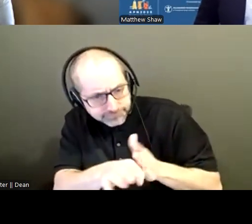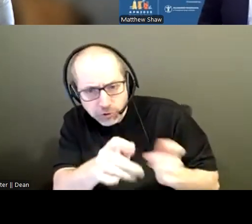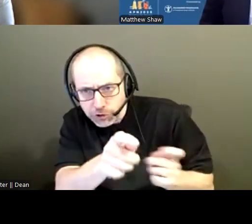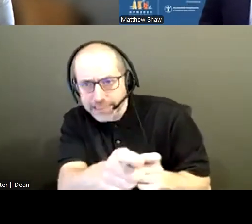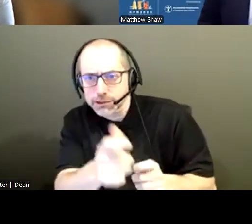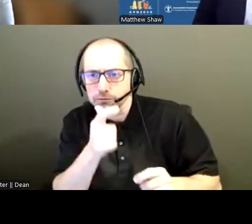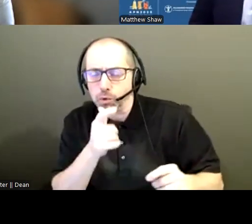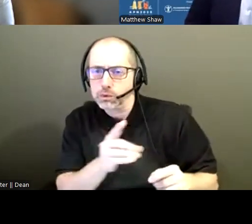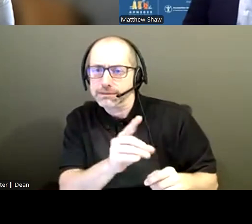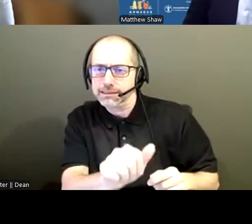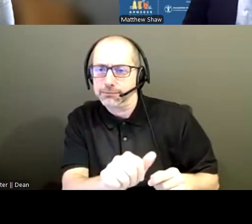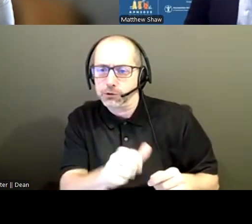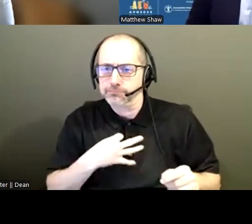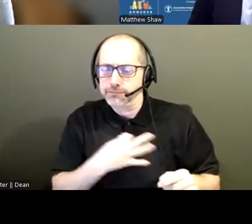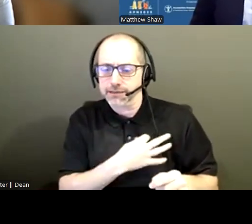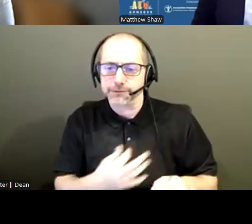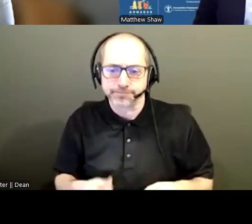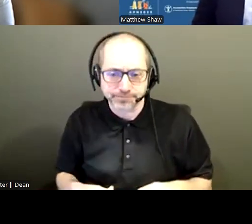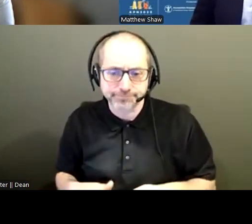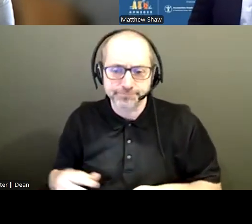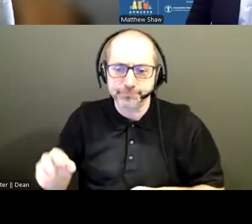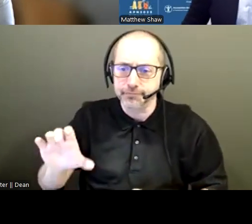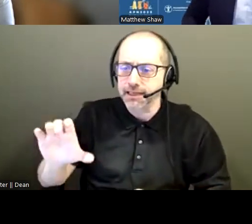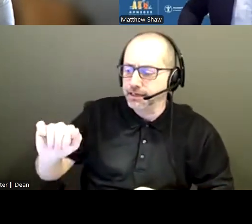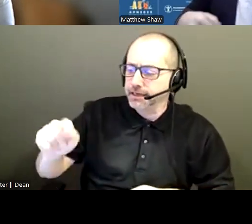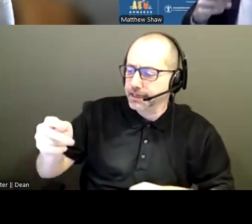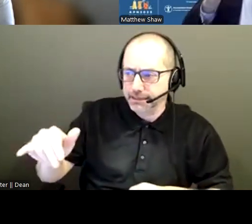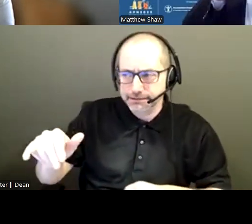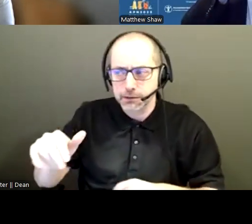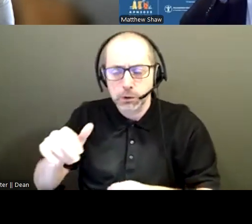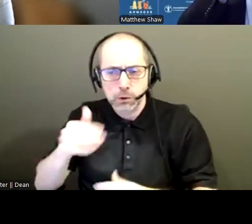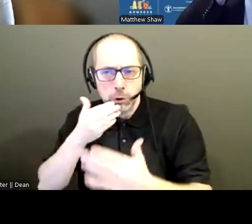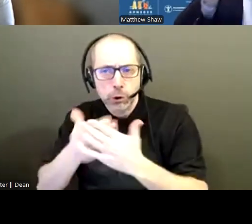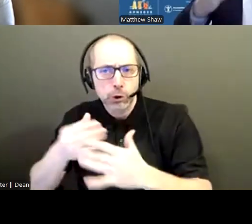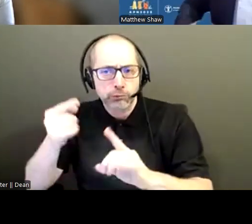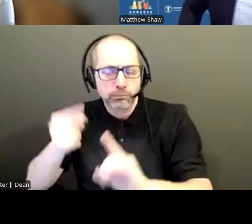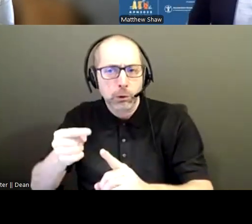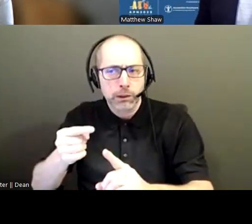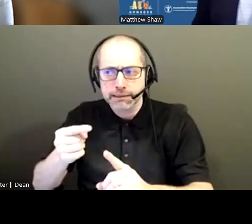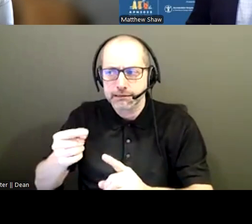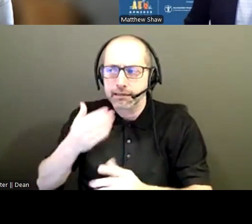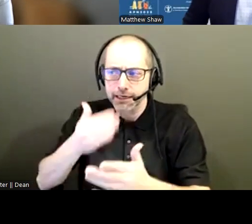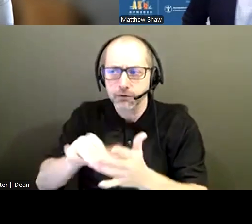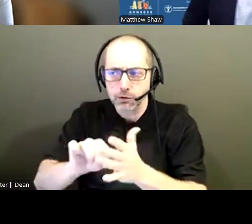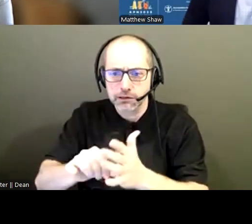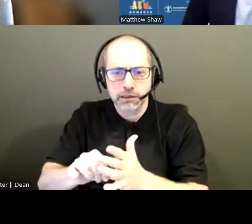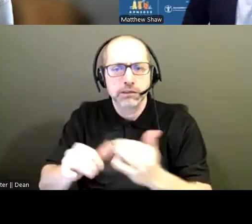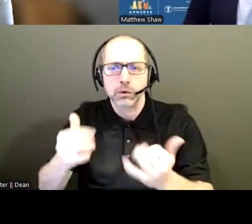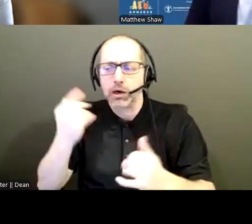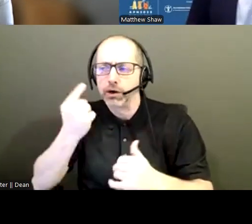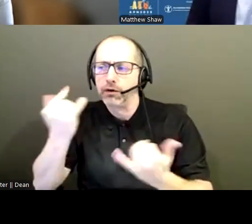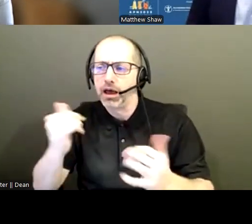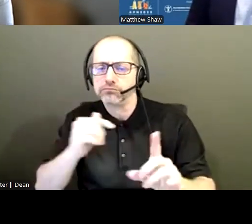I really appreciate you highlighting that, Mandy. And I'm wondering if maybe from there I can go to you, Matthew,